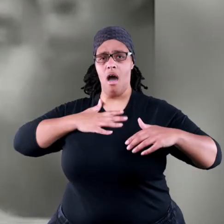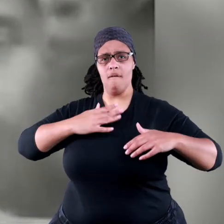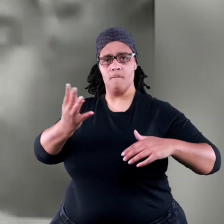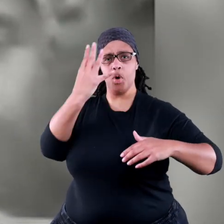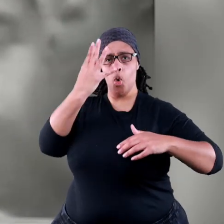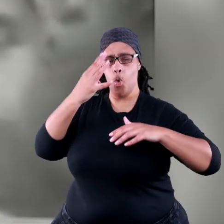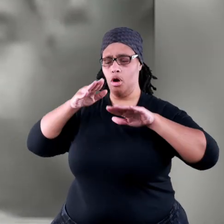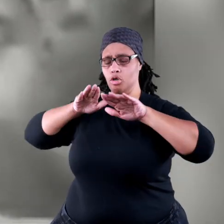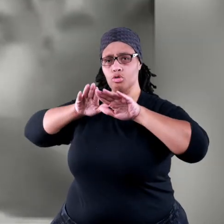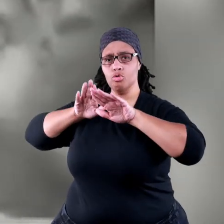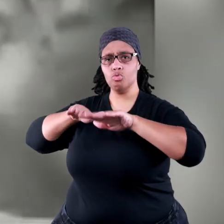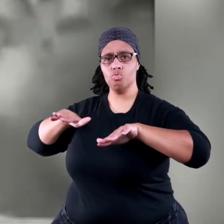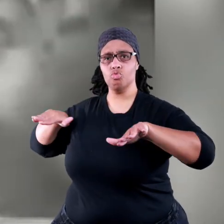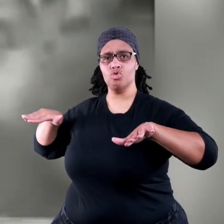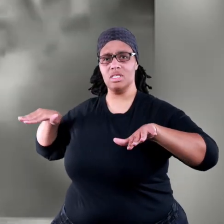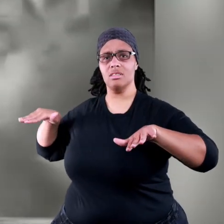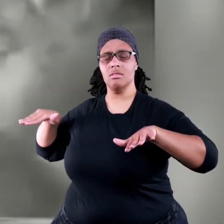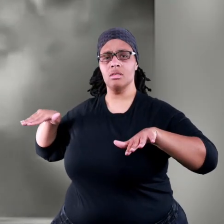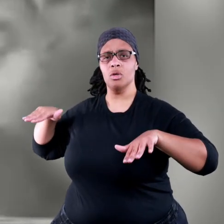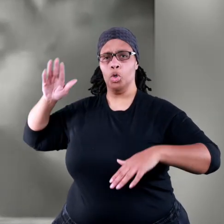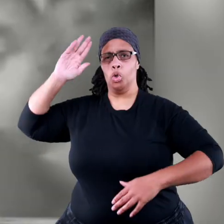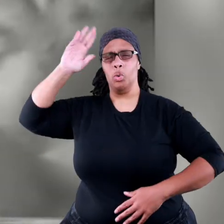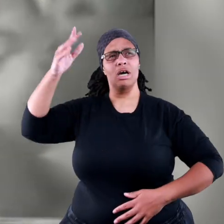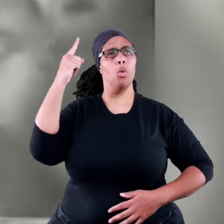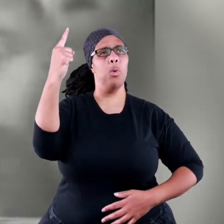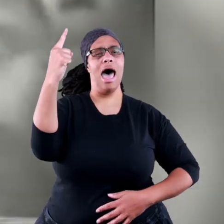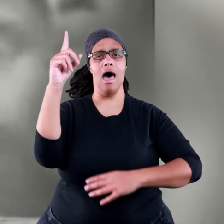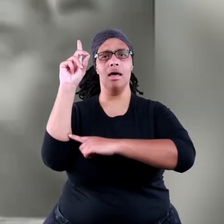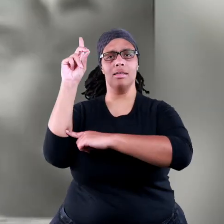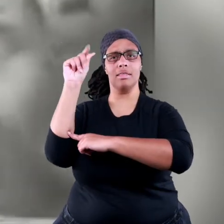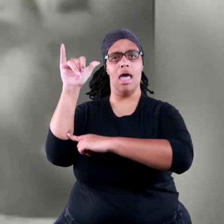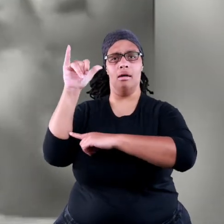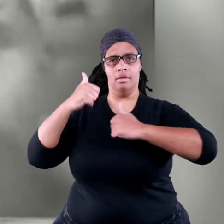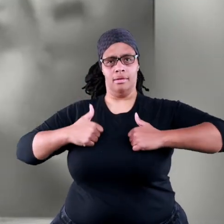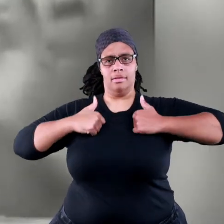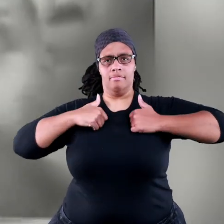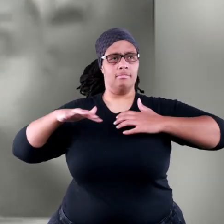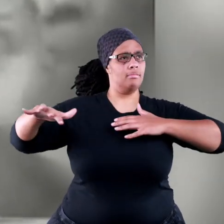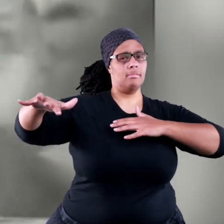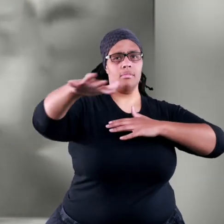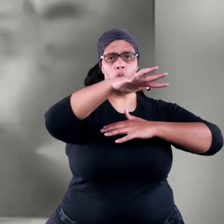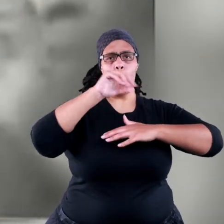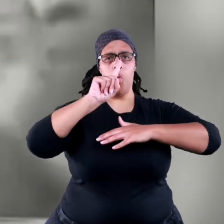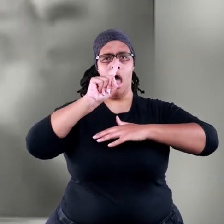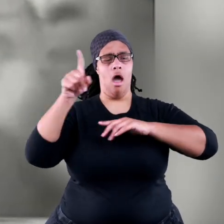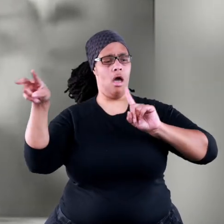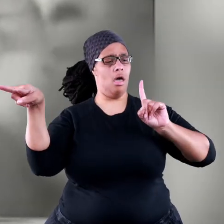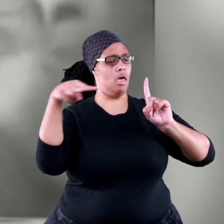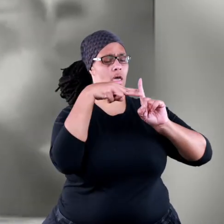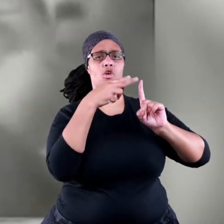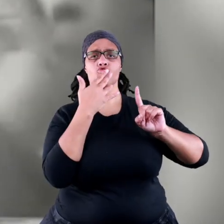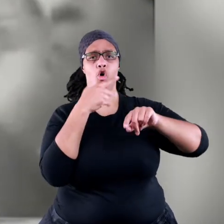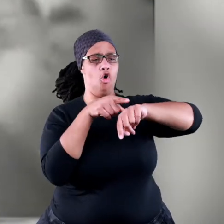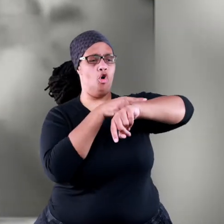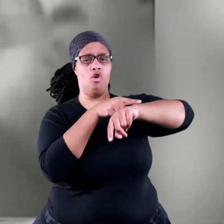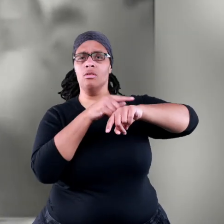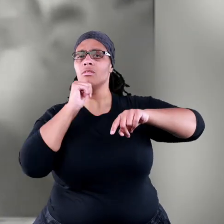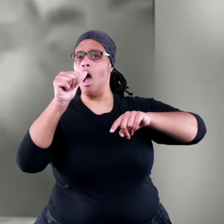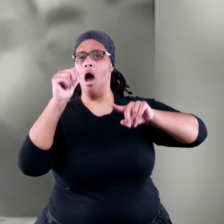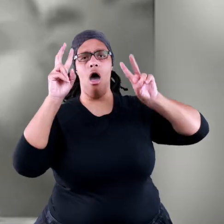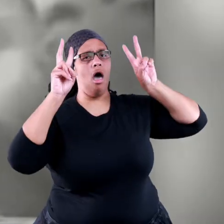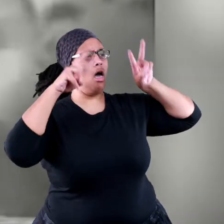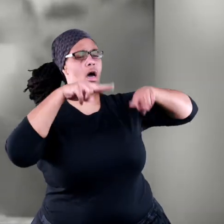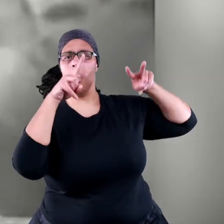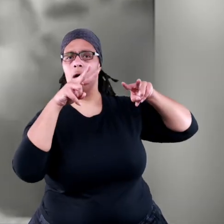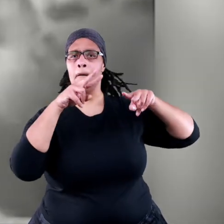that my four little children will one day live in a nation where they will not be judged by the color of